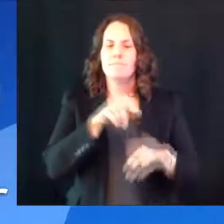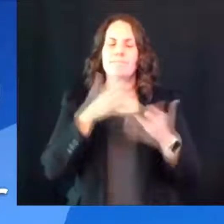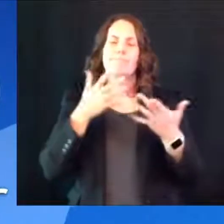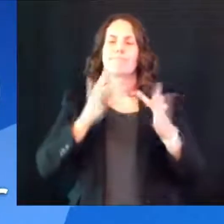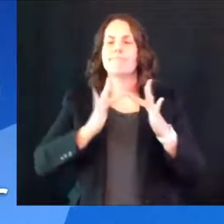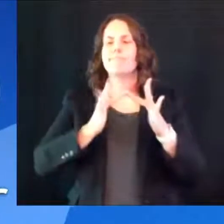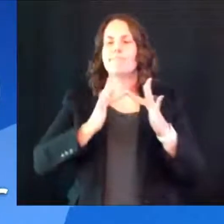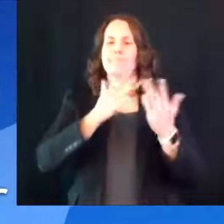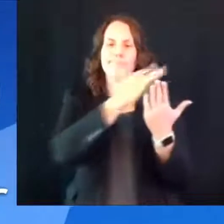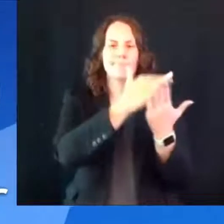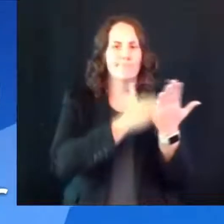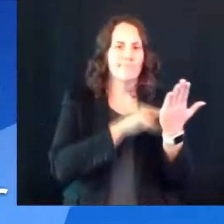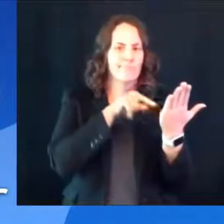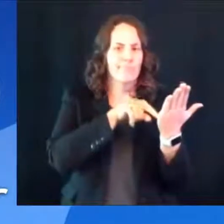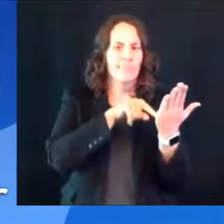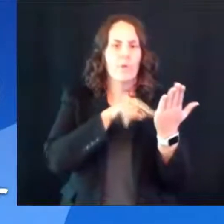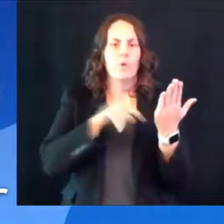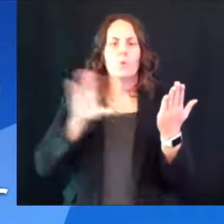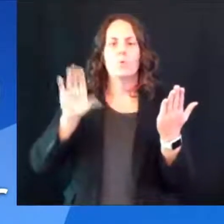it?